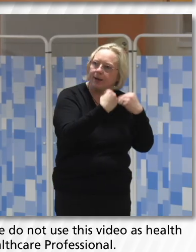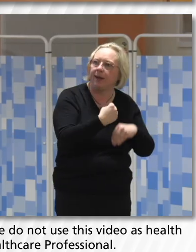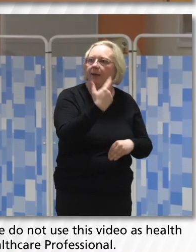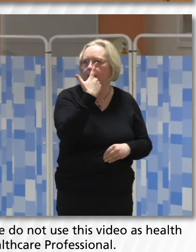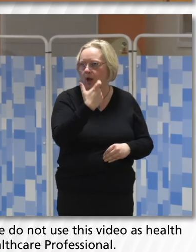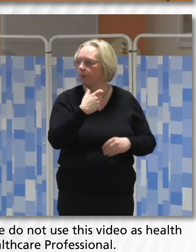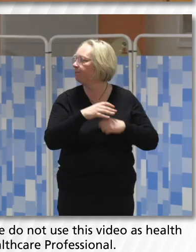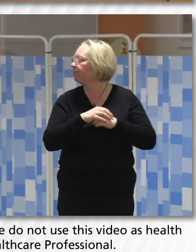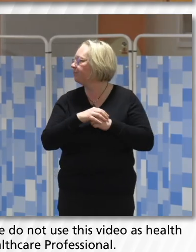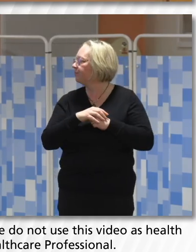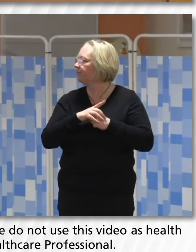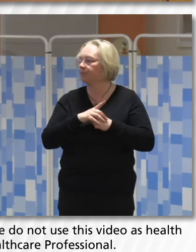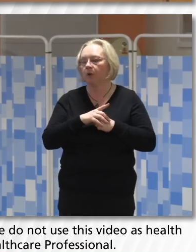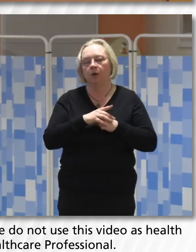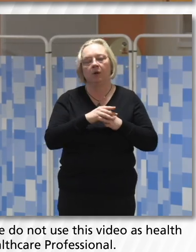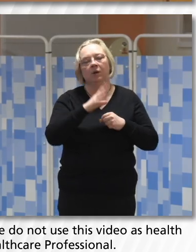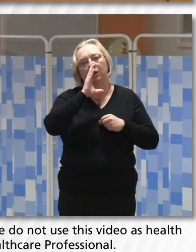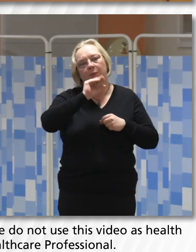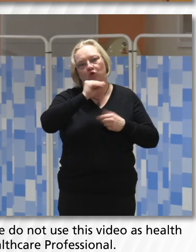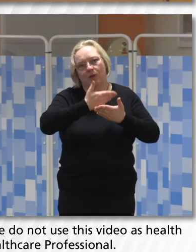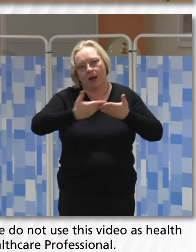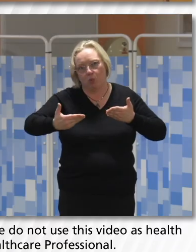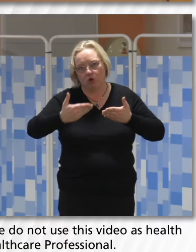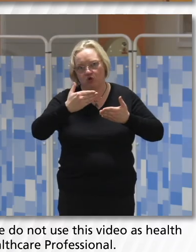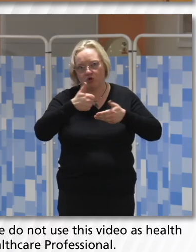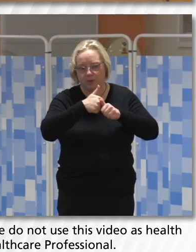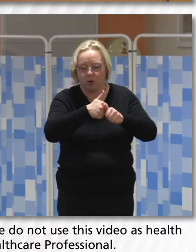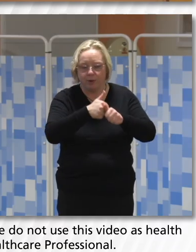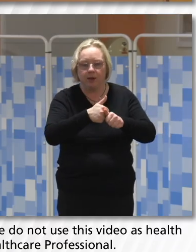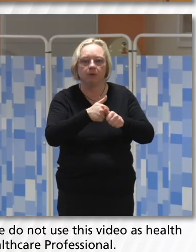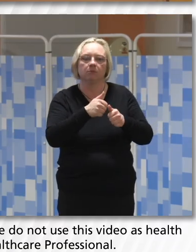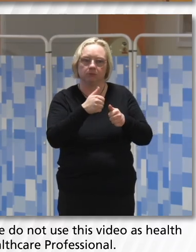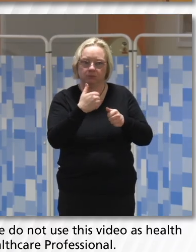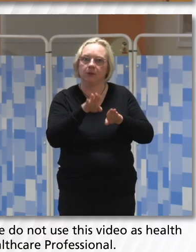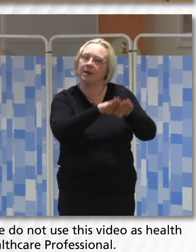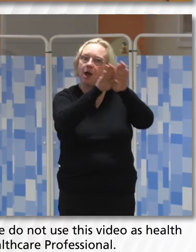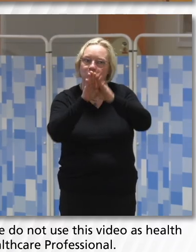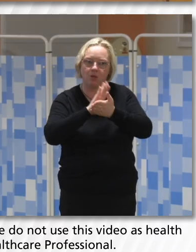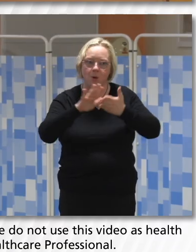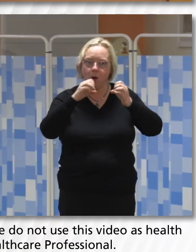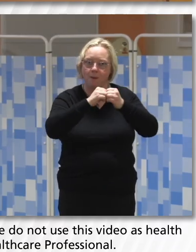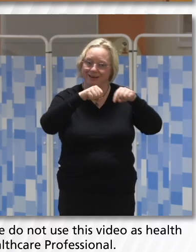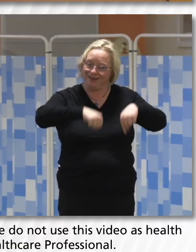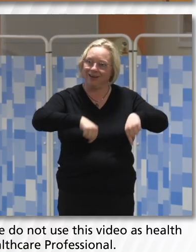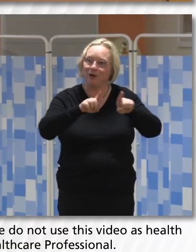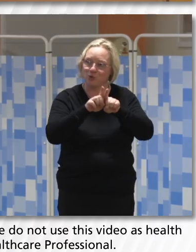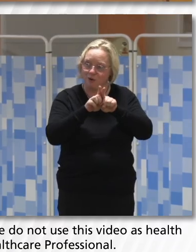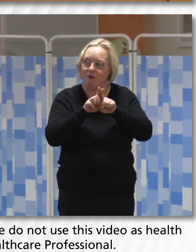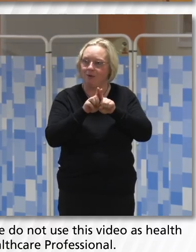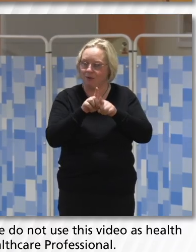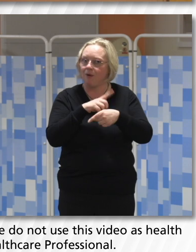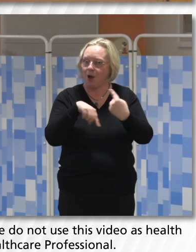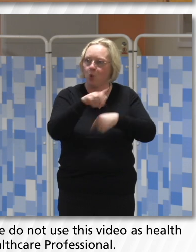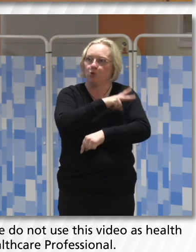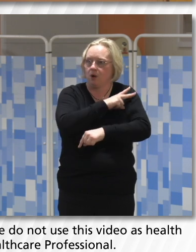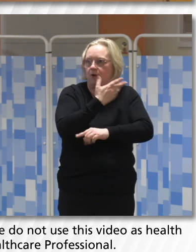Caroline Bartliff, our speech and language therapist, has set up the Speech and Language Therapy National Hub, and the speech therapy one does the